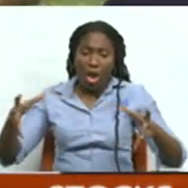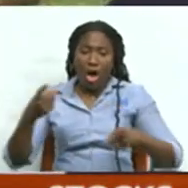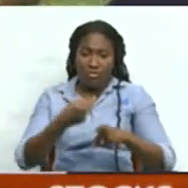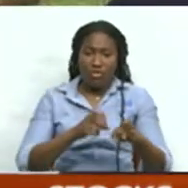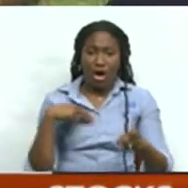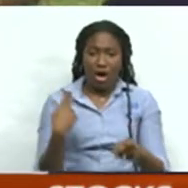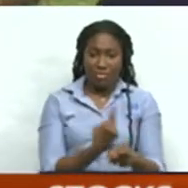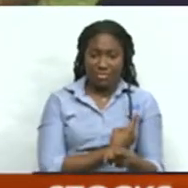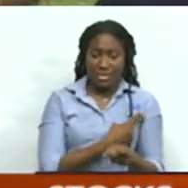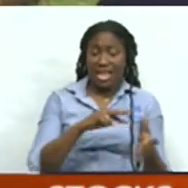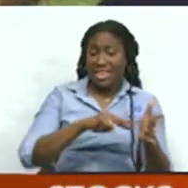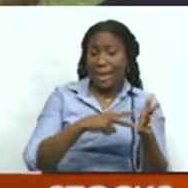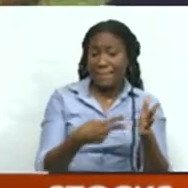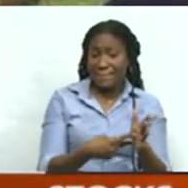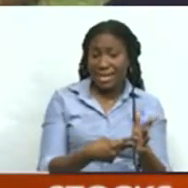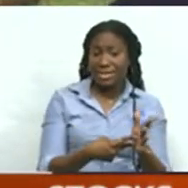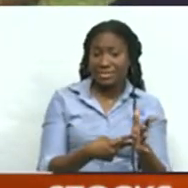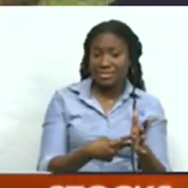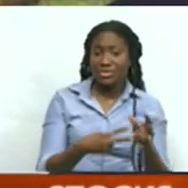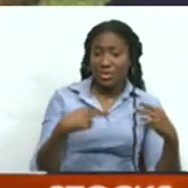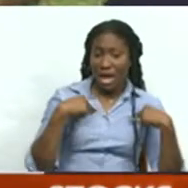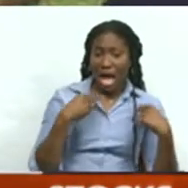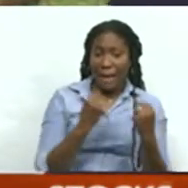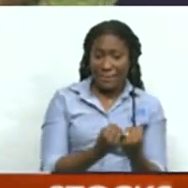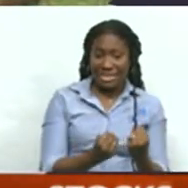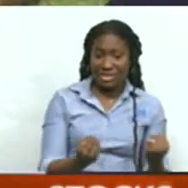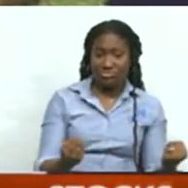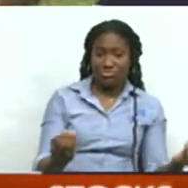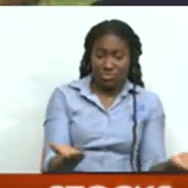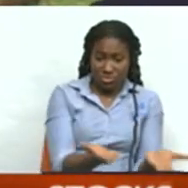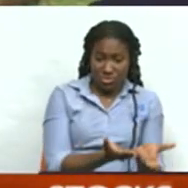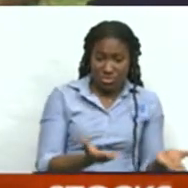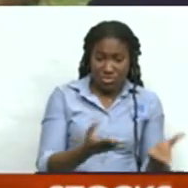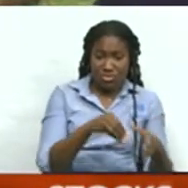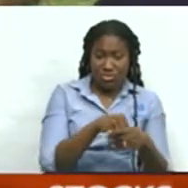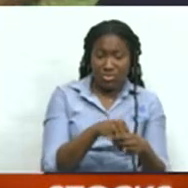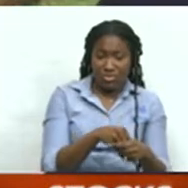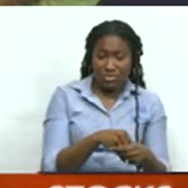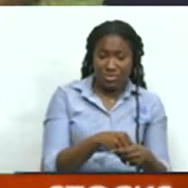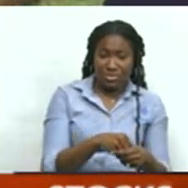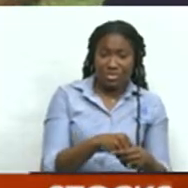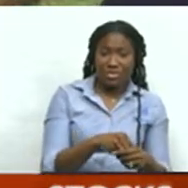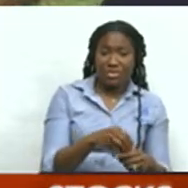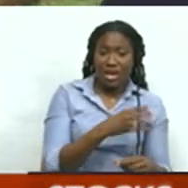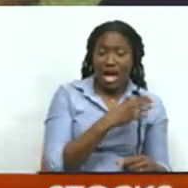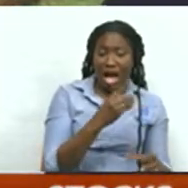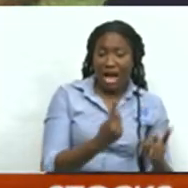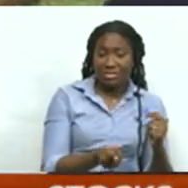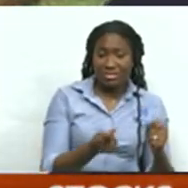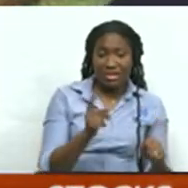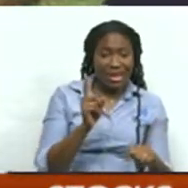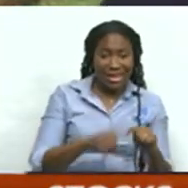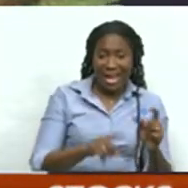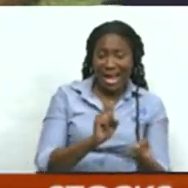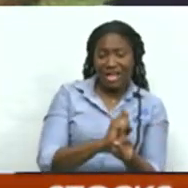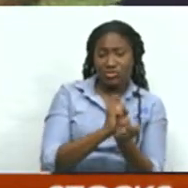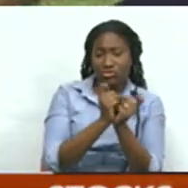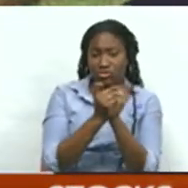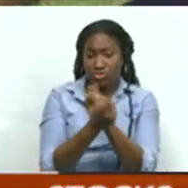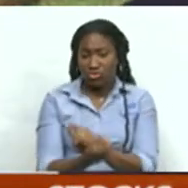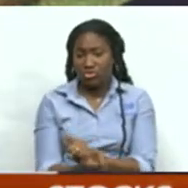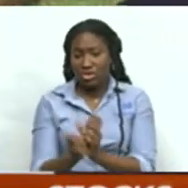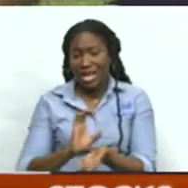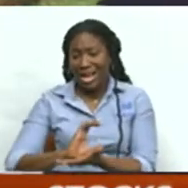have raw materials on the ground, aka US dollars, sitting that can't be converted into cash as quickly as